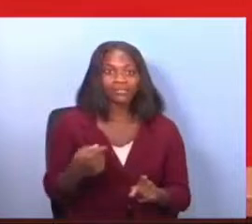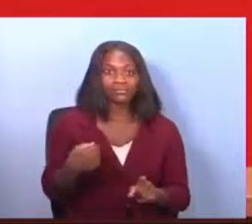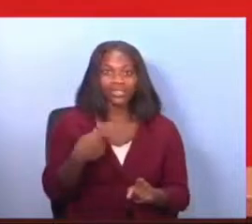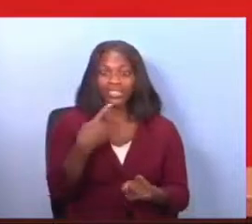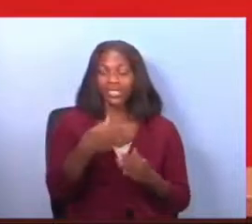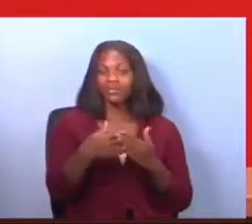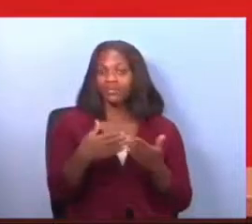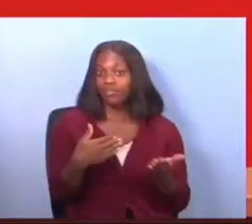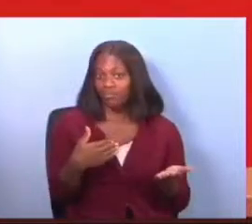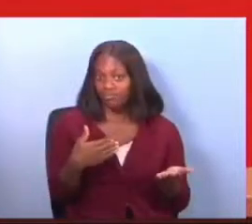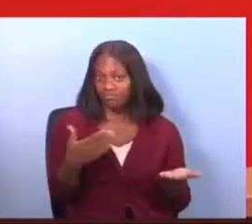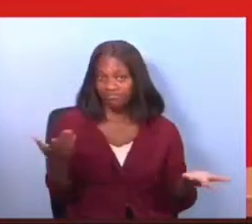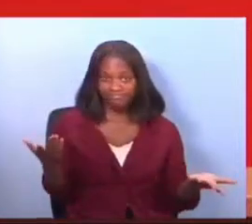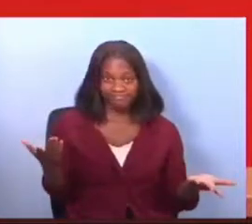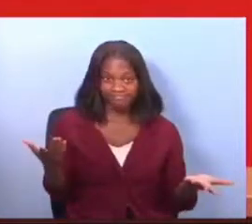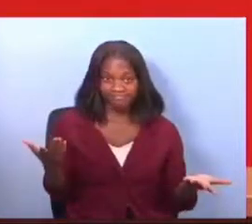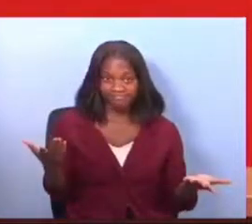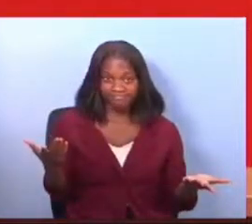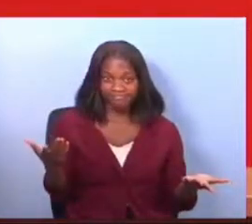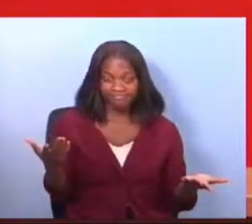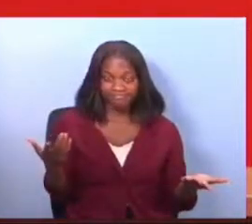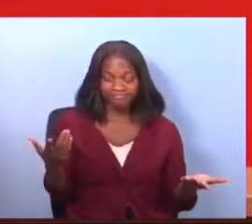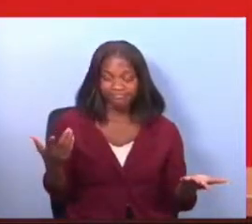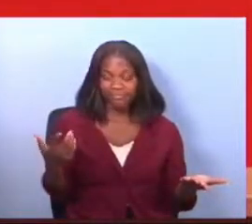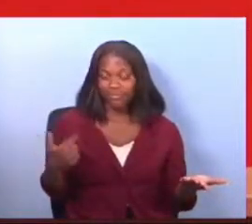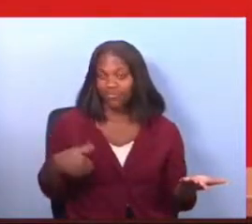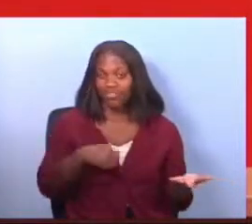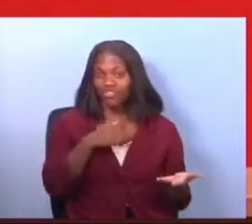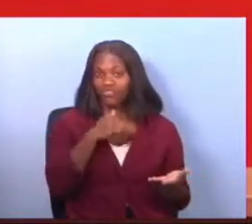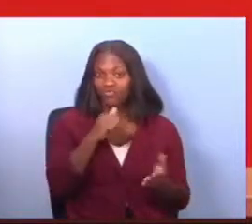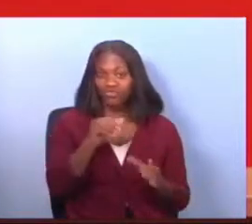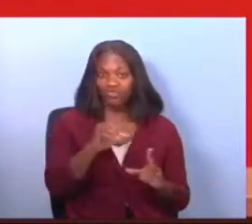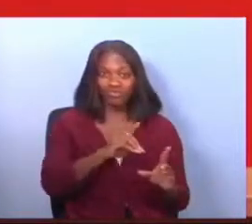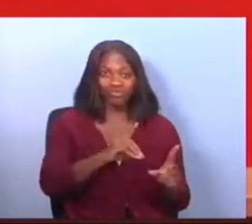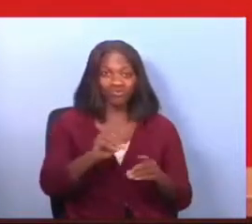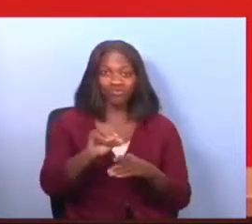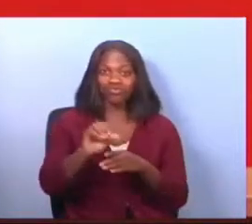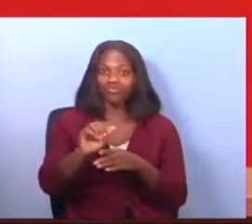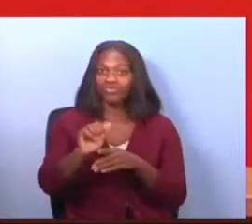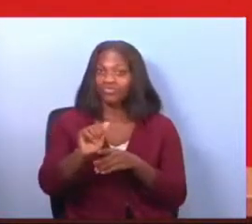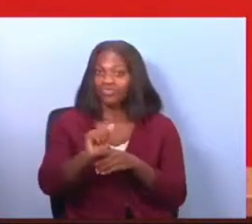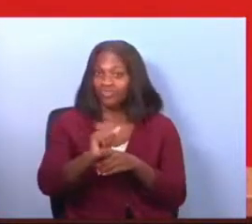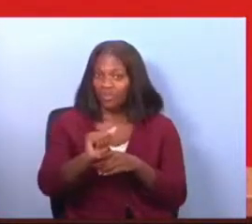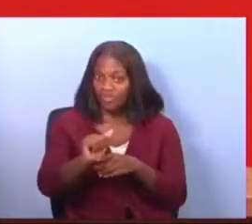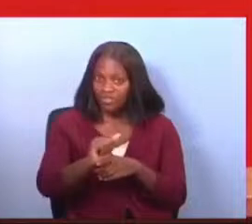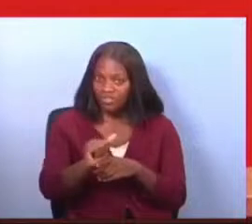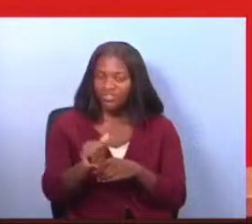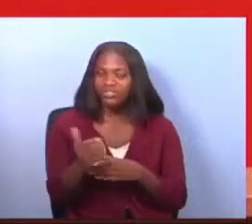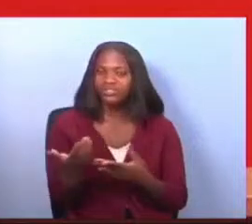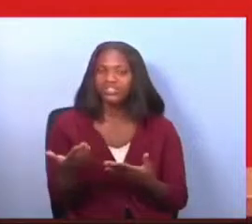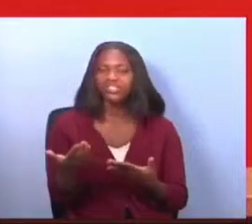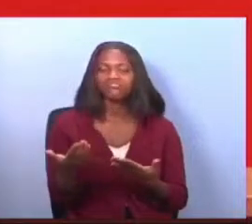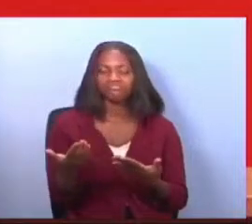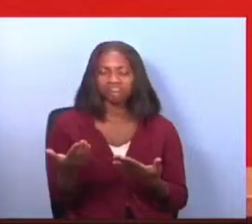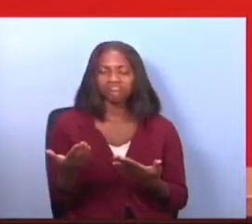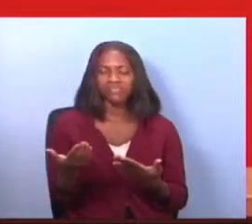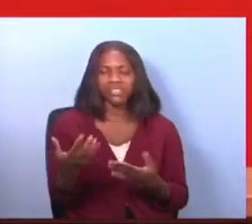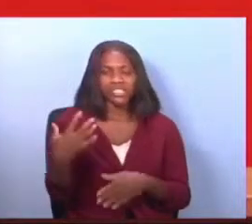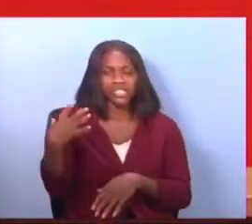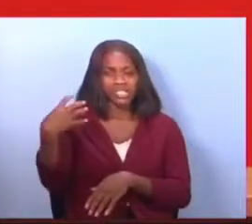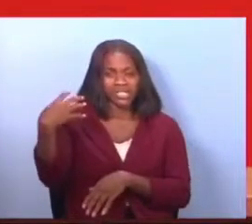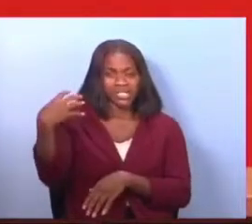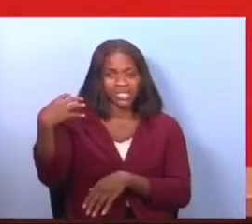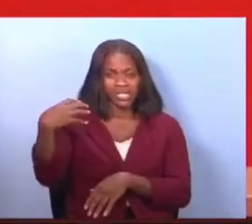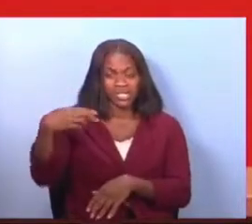indicated, we are here to do orientation. So Parliament is a master of its own